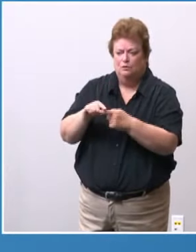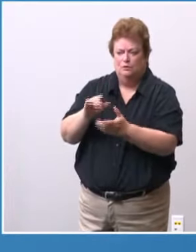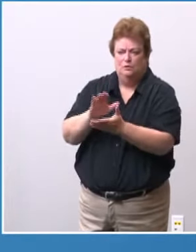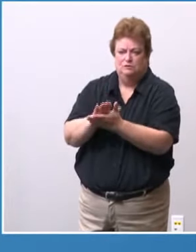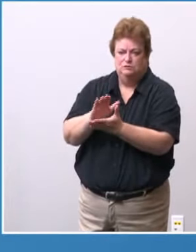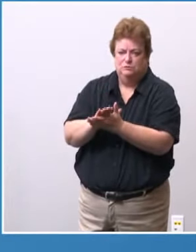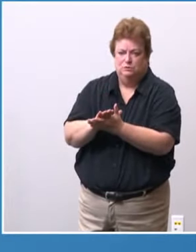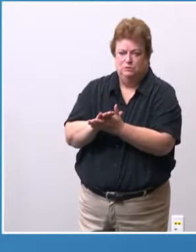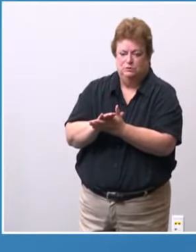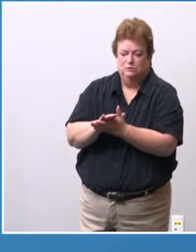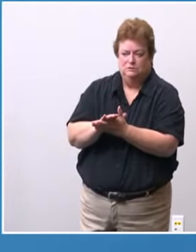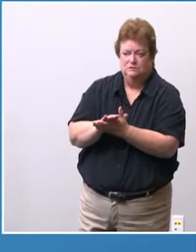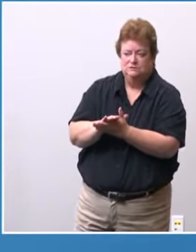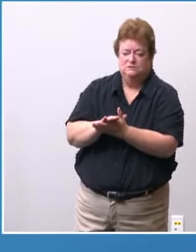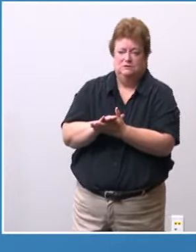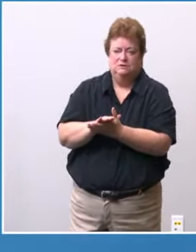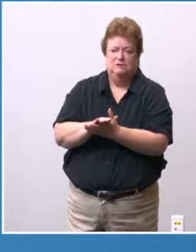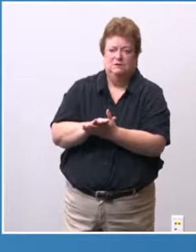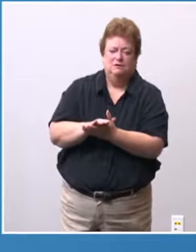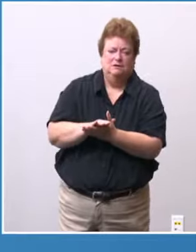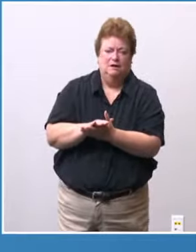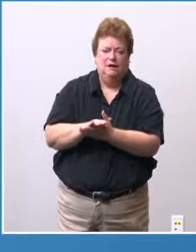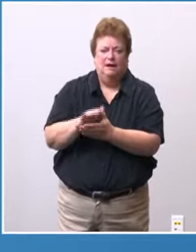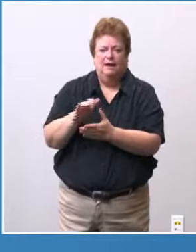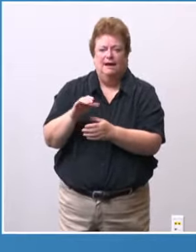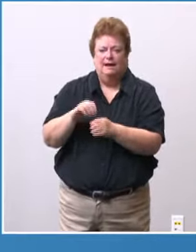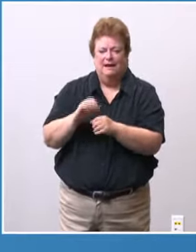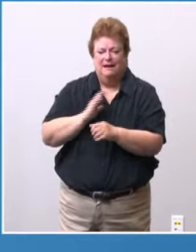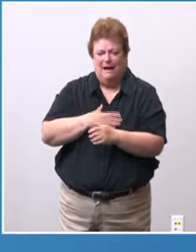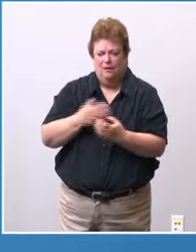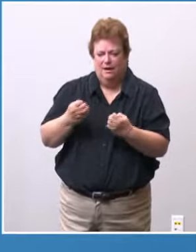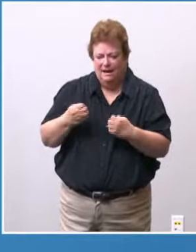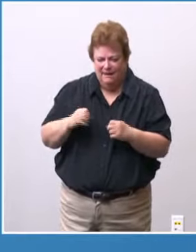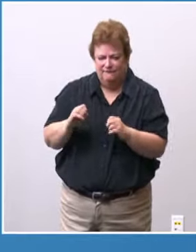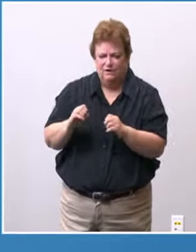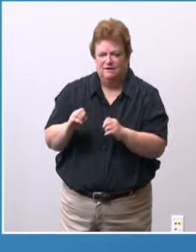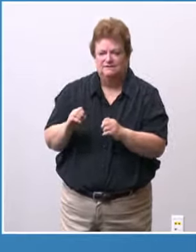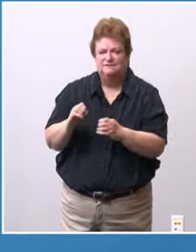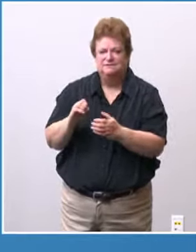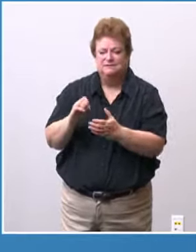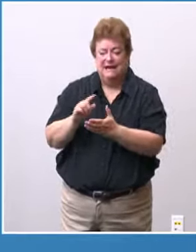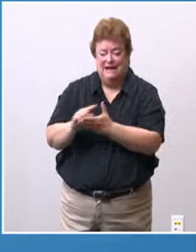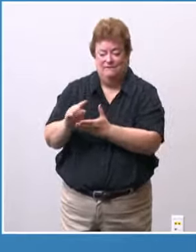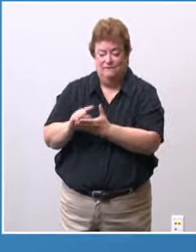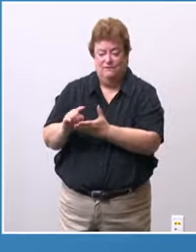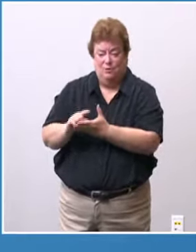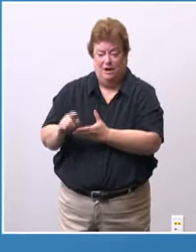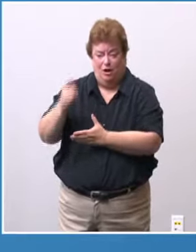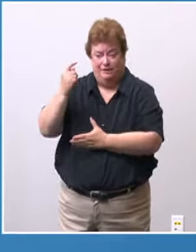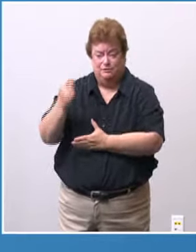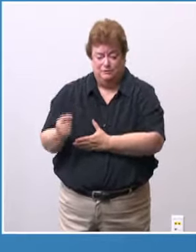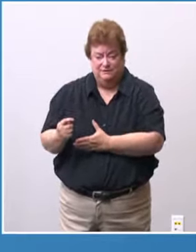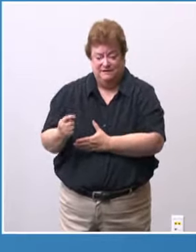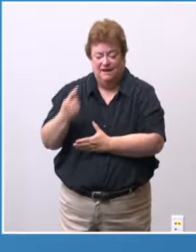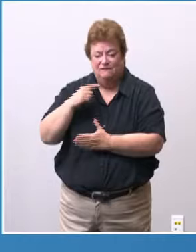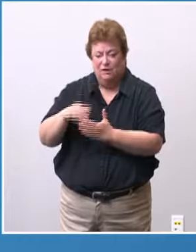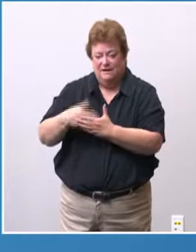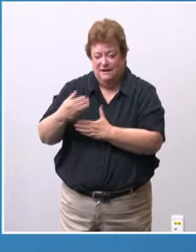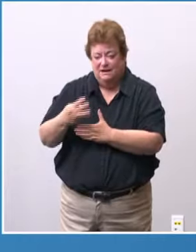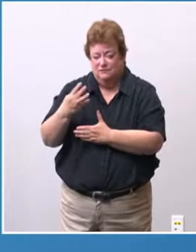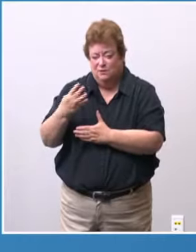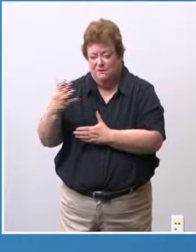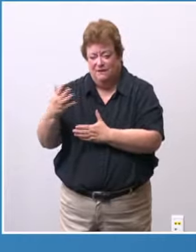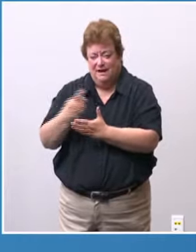schools, several in coordinated effort every Tuesday for the next 4 weeks or 5 weeks.